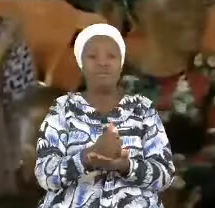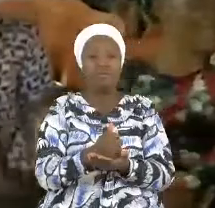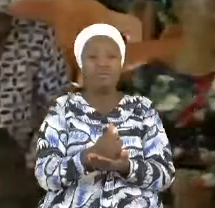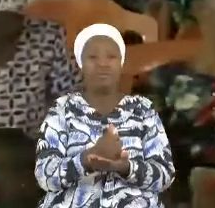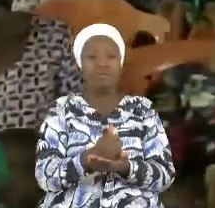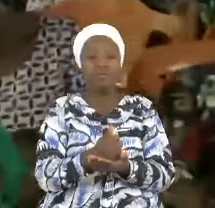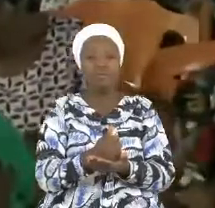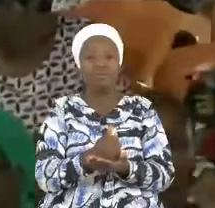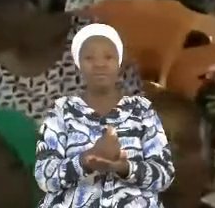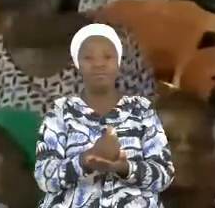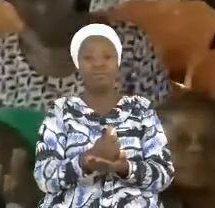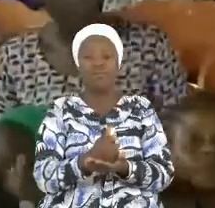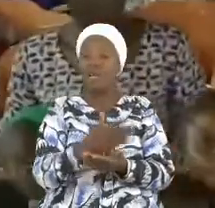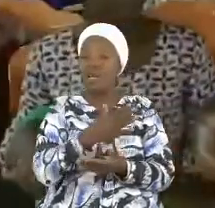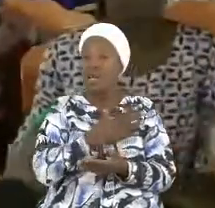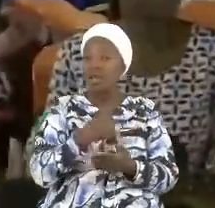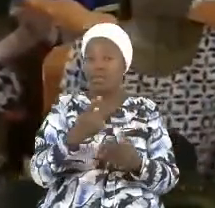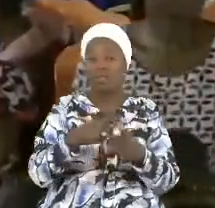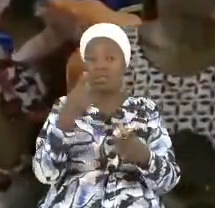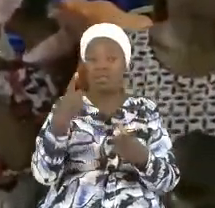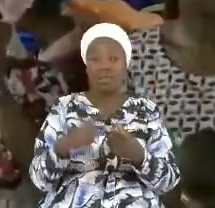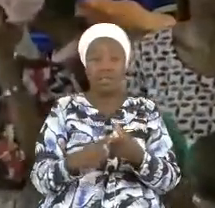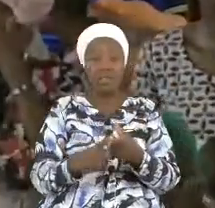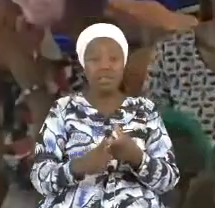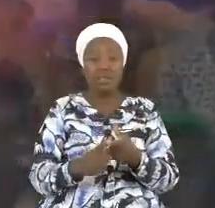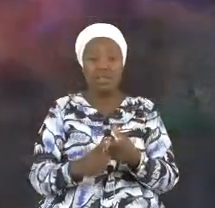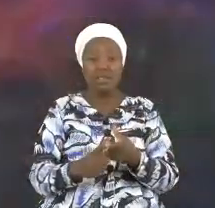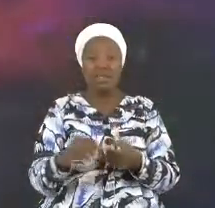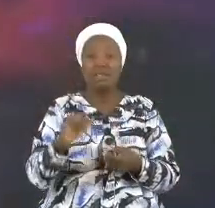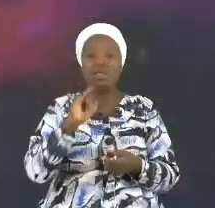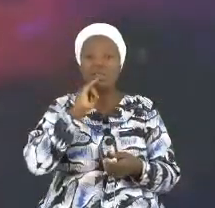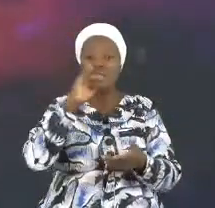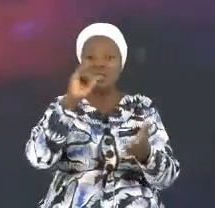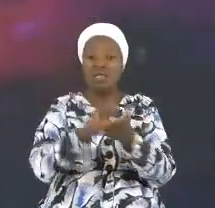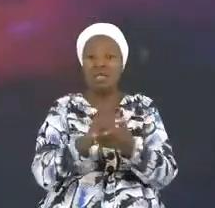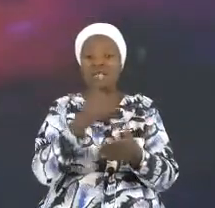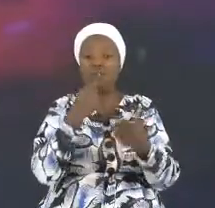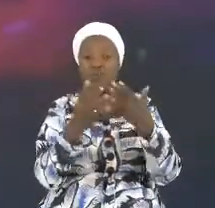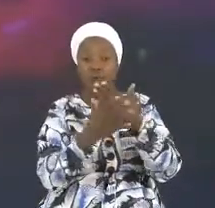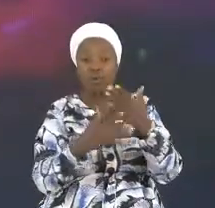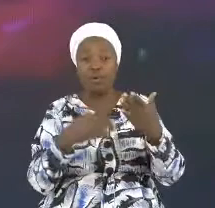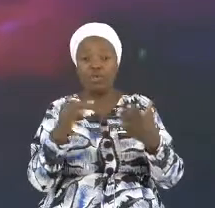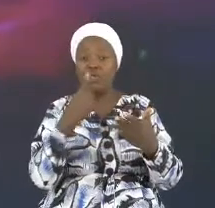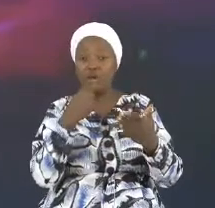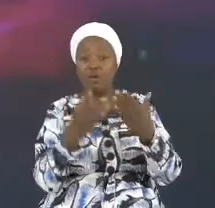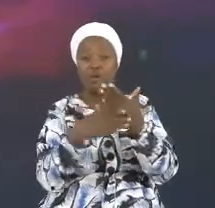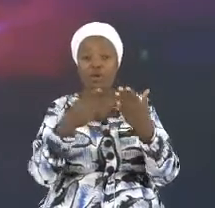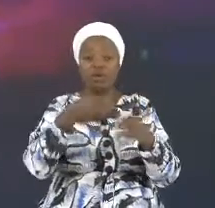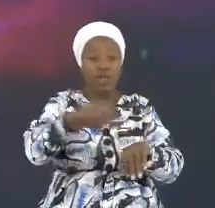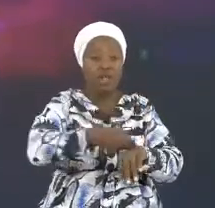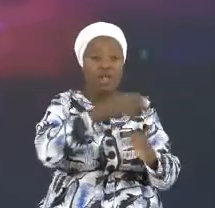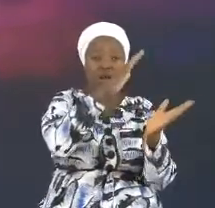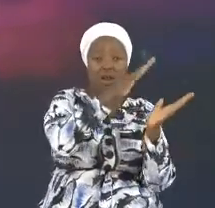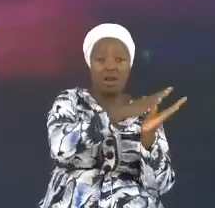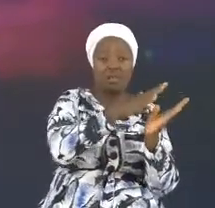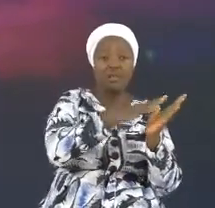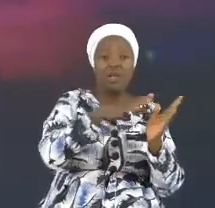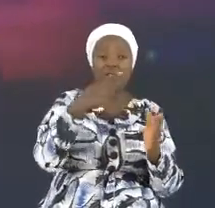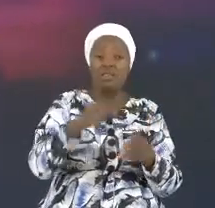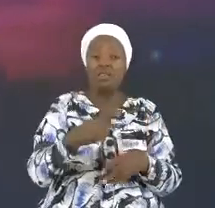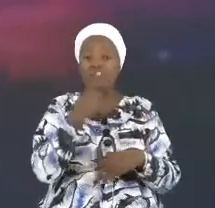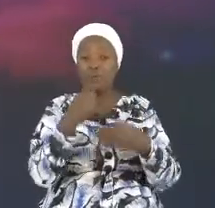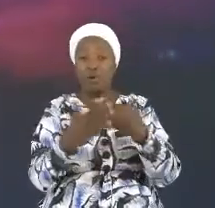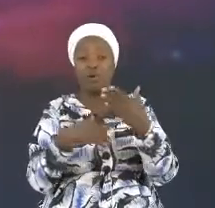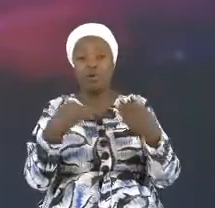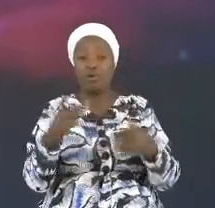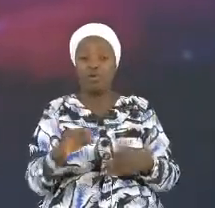And then it's that blood, the blood of the Lamb, the blood of Christ, the